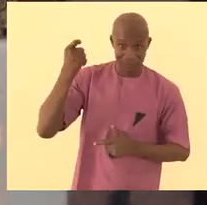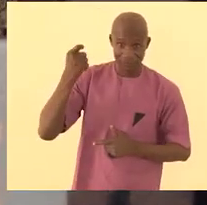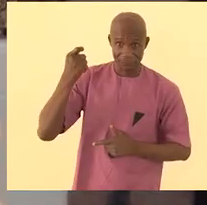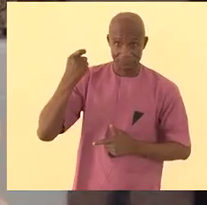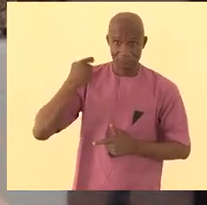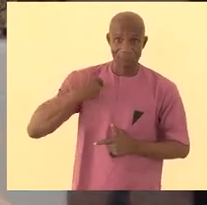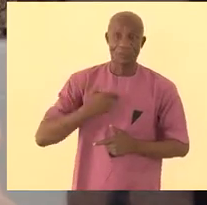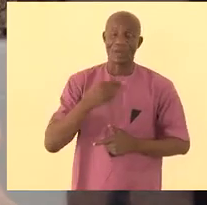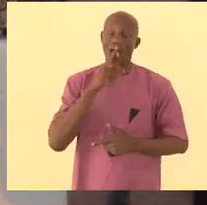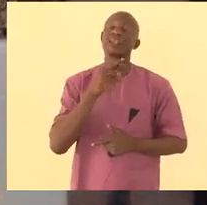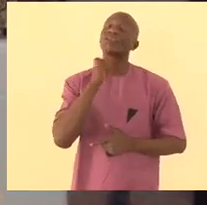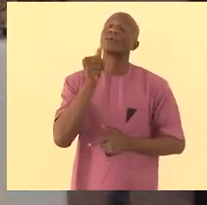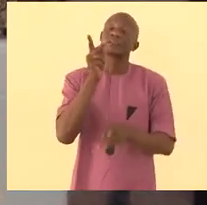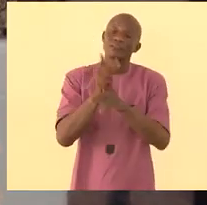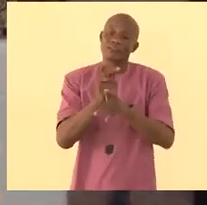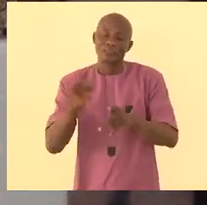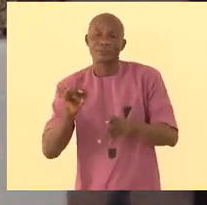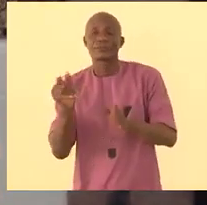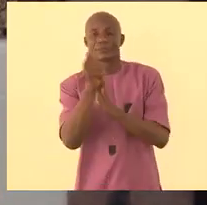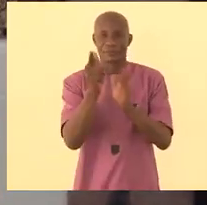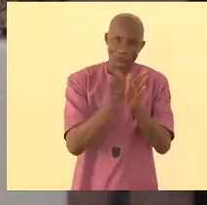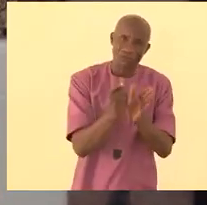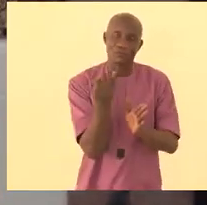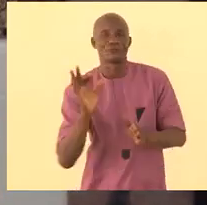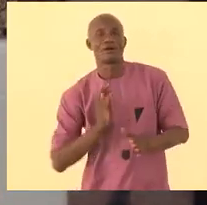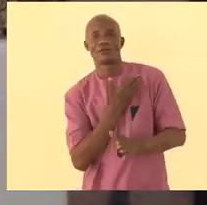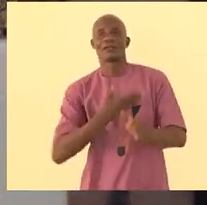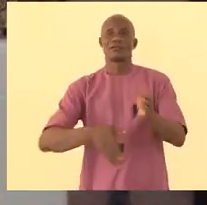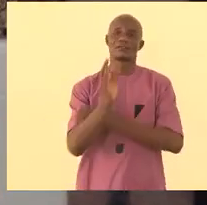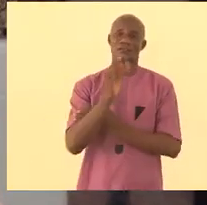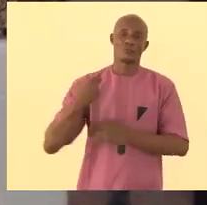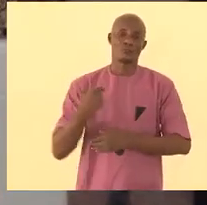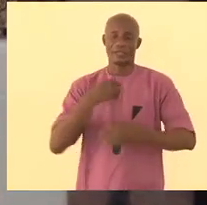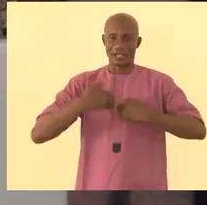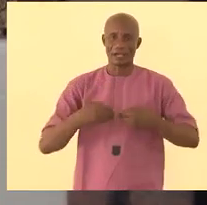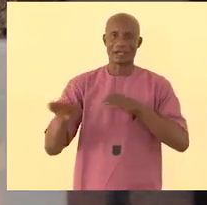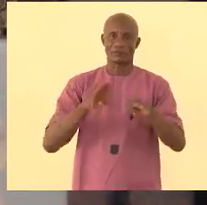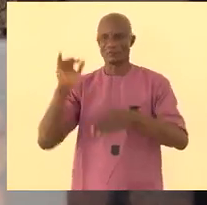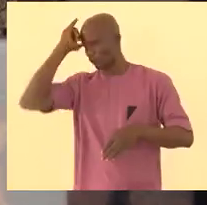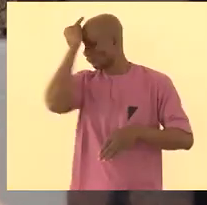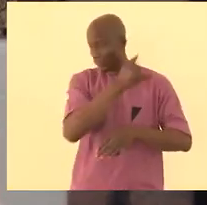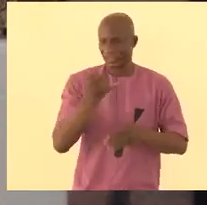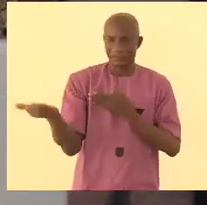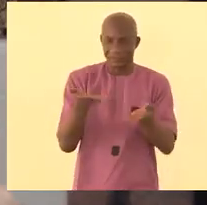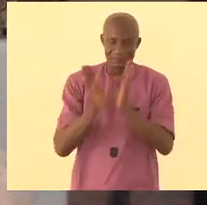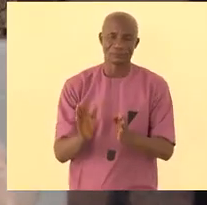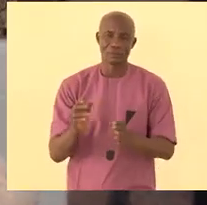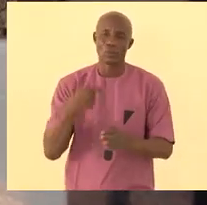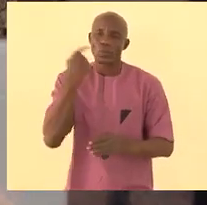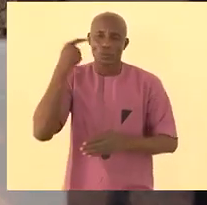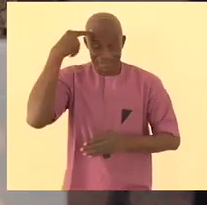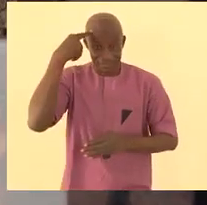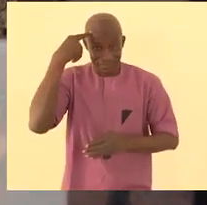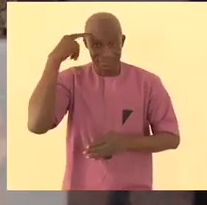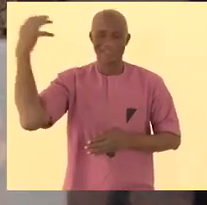because we have not kept the laws of our Lord. We have behaved like a stupid servant who thinks